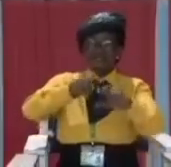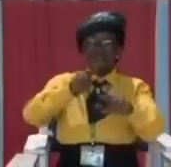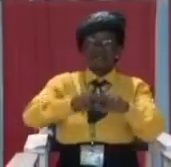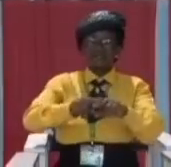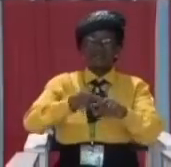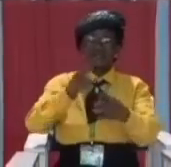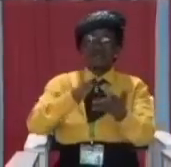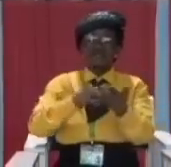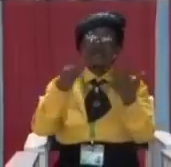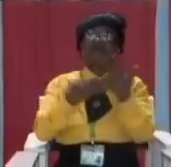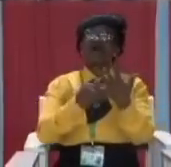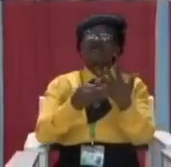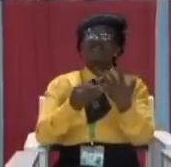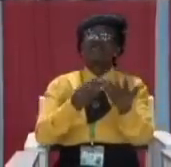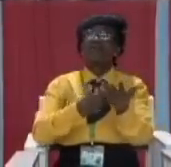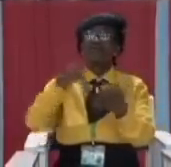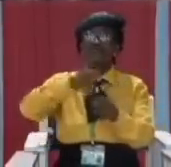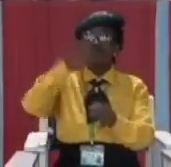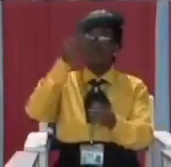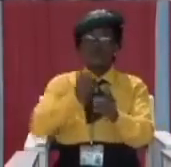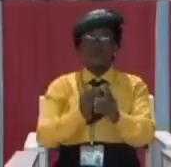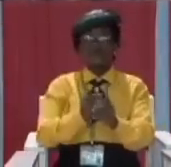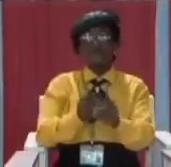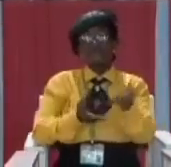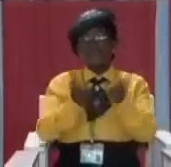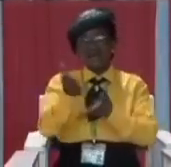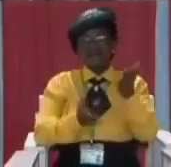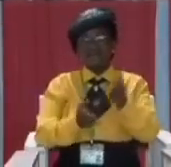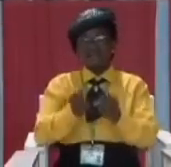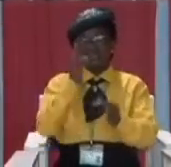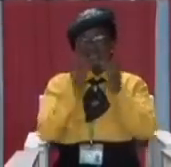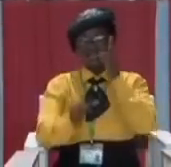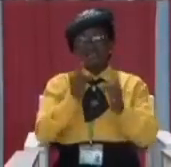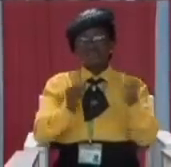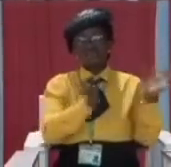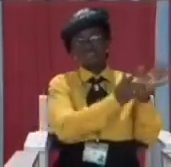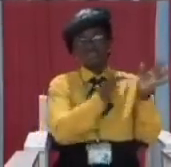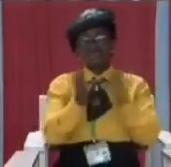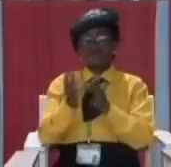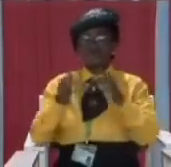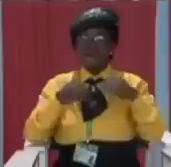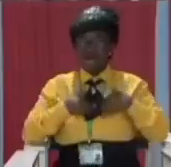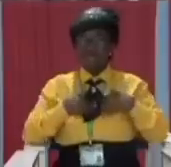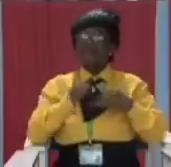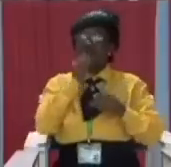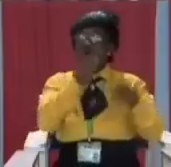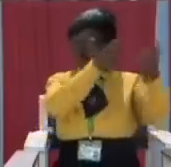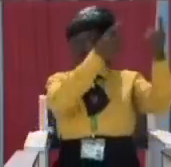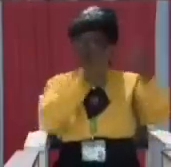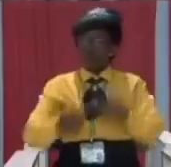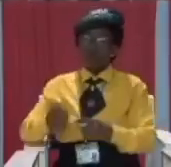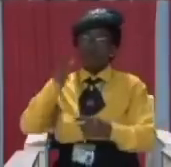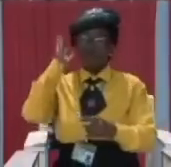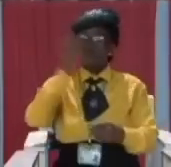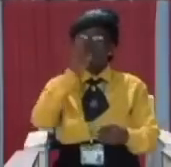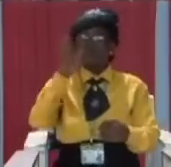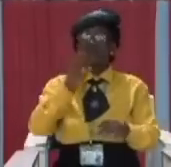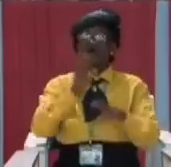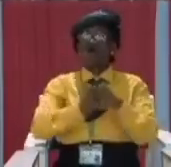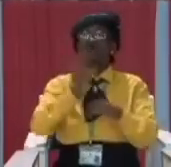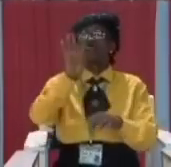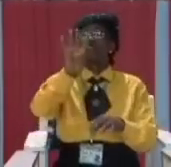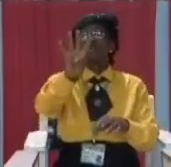Ghost service, if the Lord tarries, will be on the 4th of February.